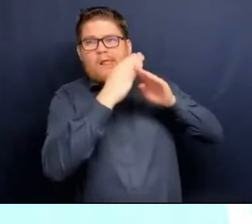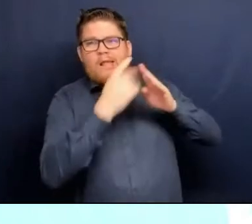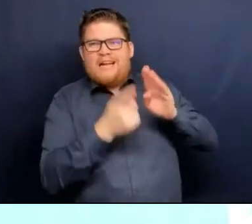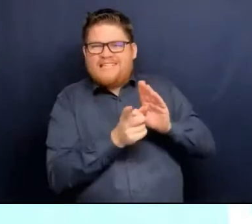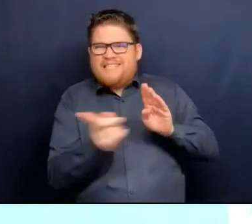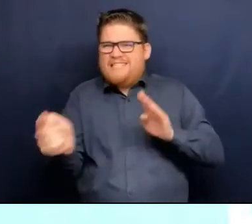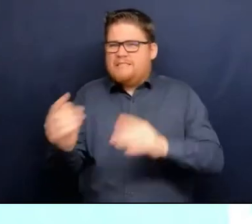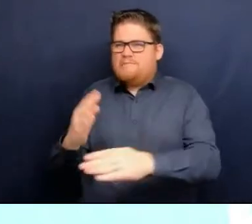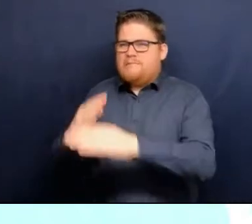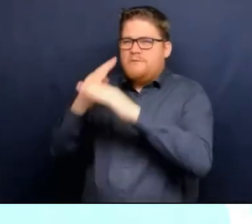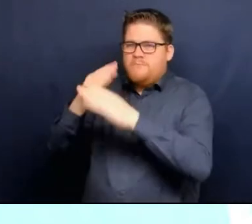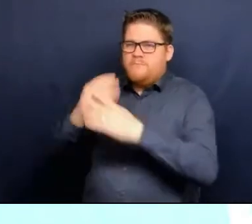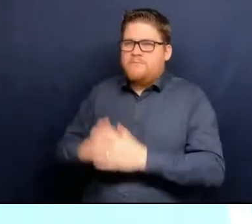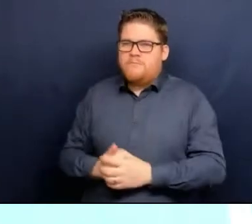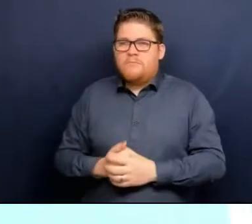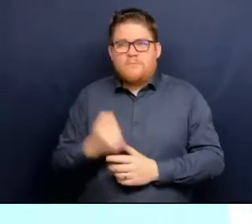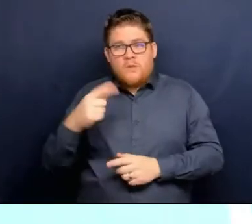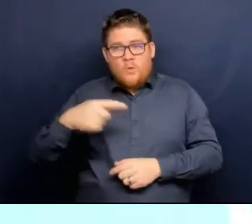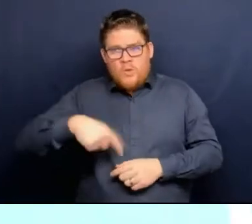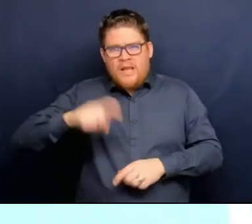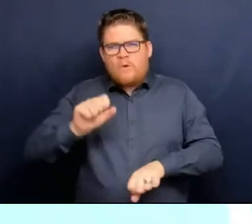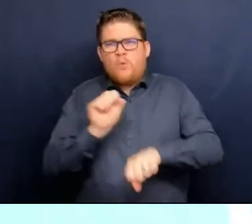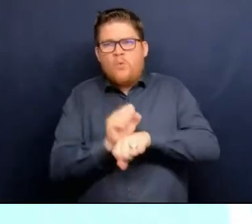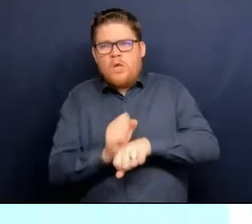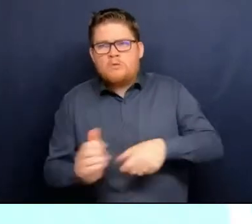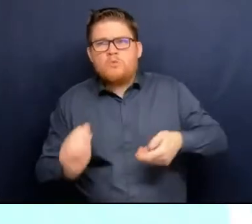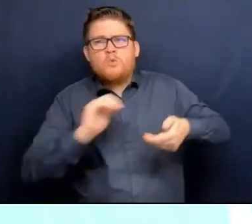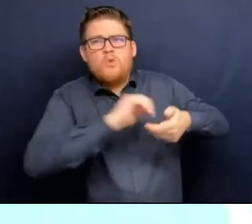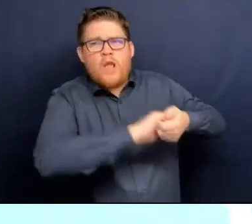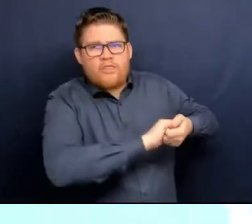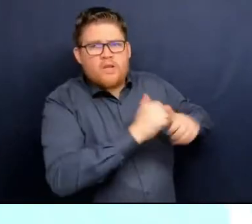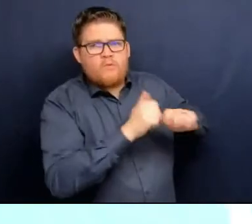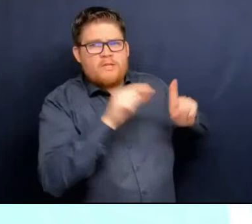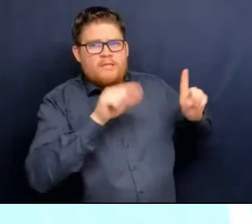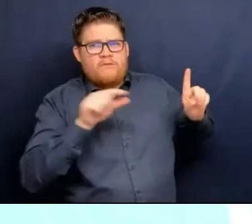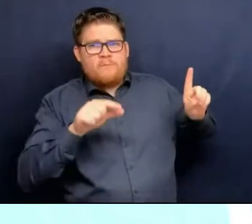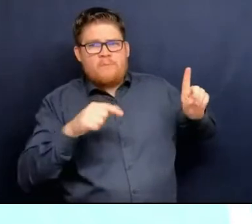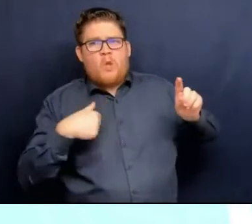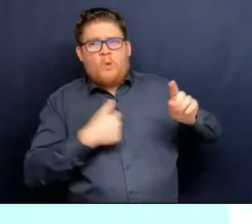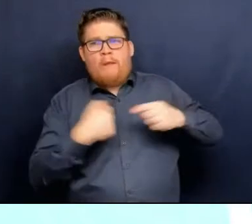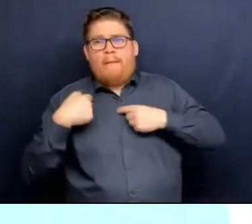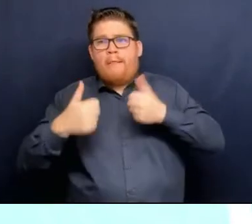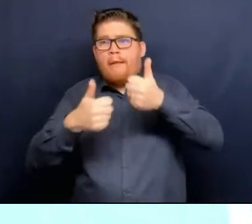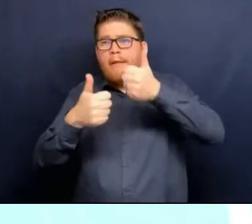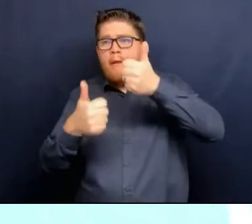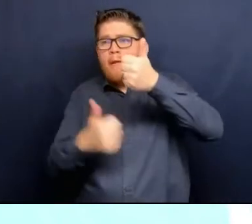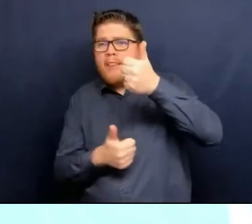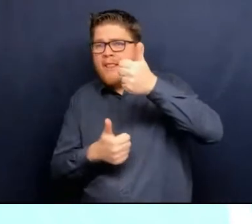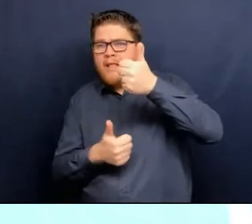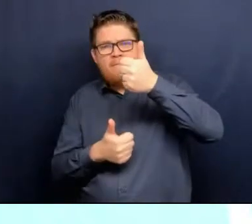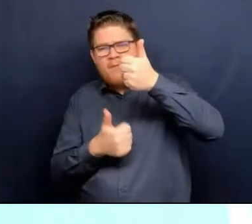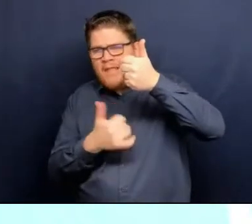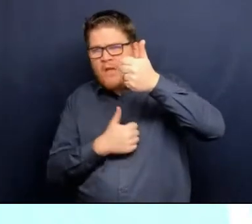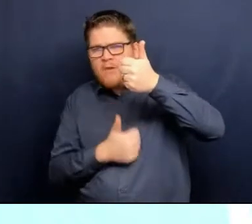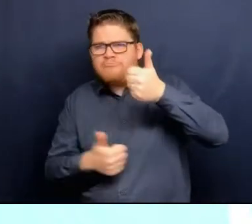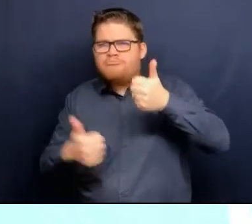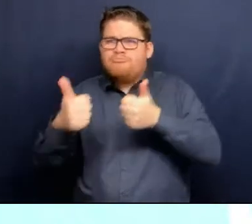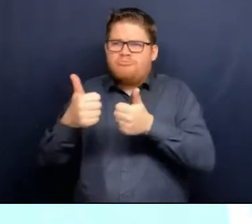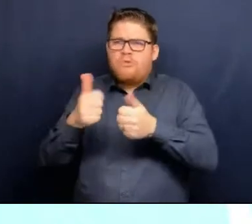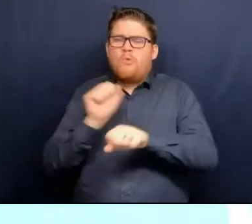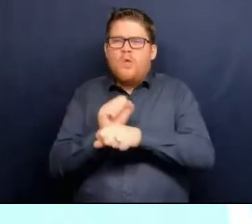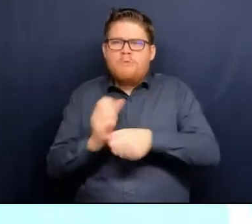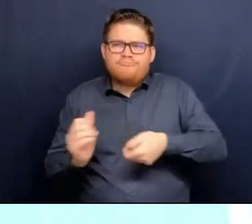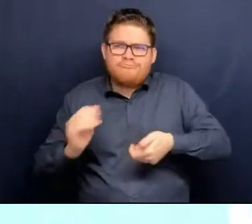out of our rights, our lands, our territories, and this is a relationship where we can recognize collectively